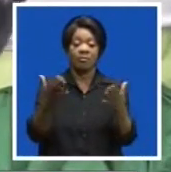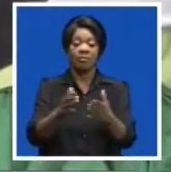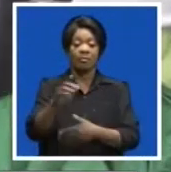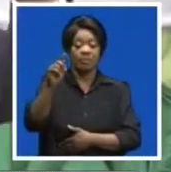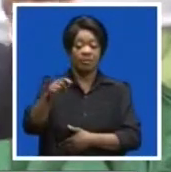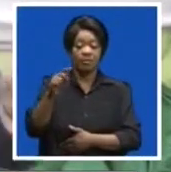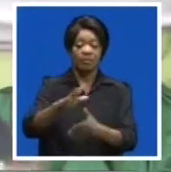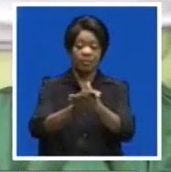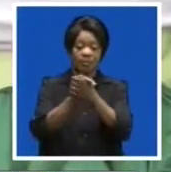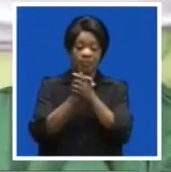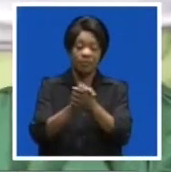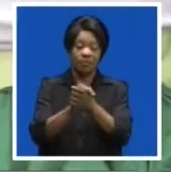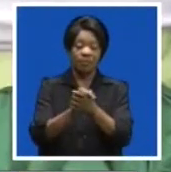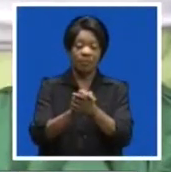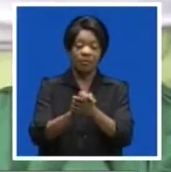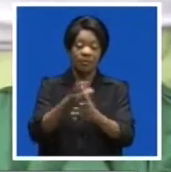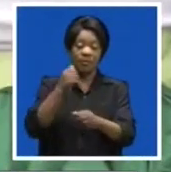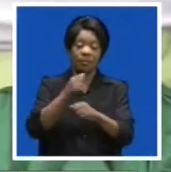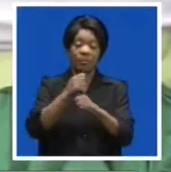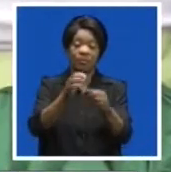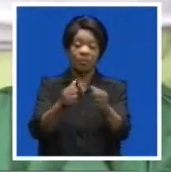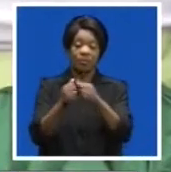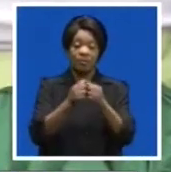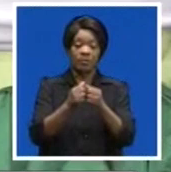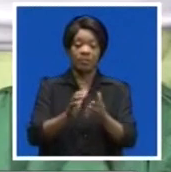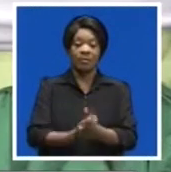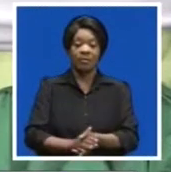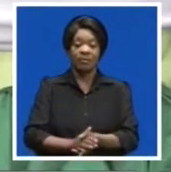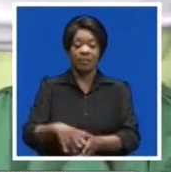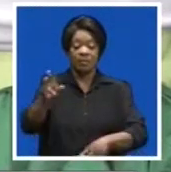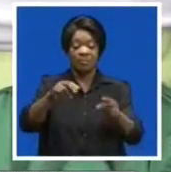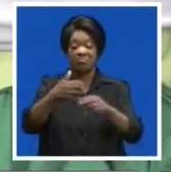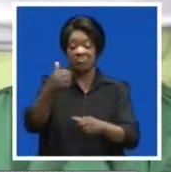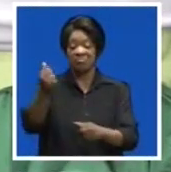for unity and tolerance. We have people who don't talk to each other.